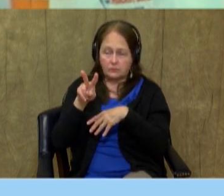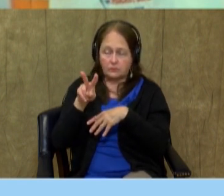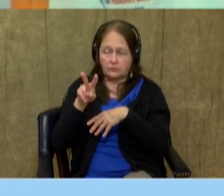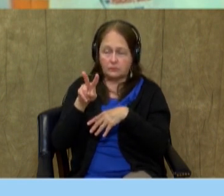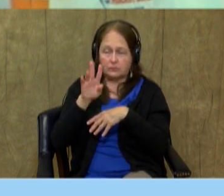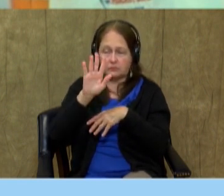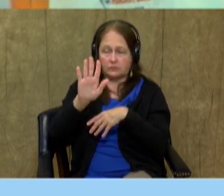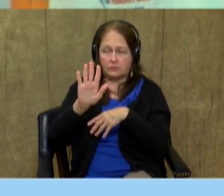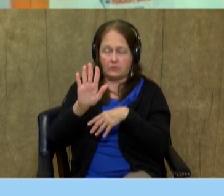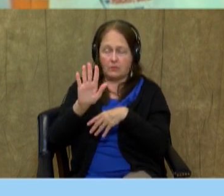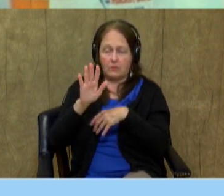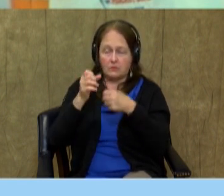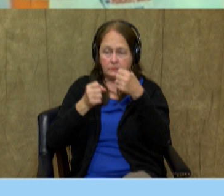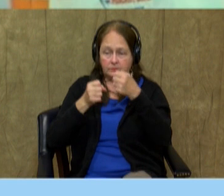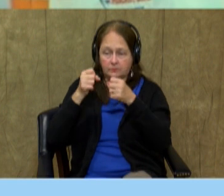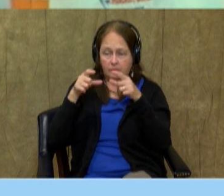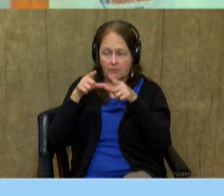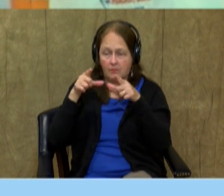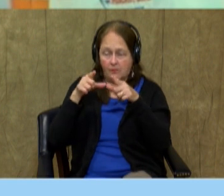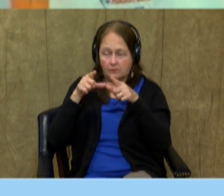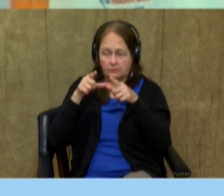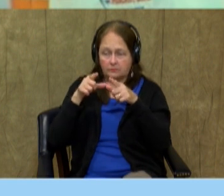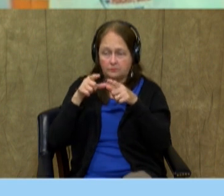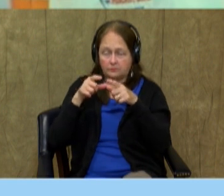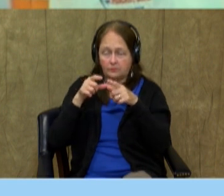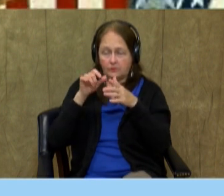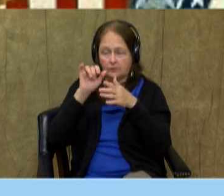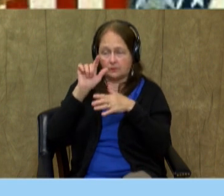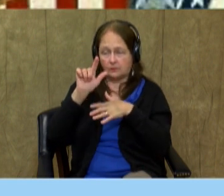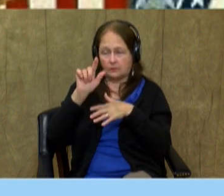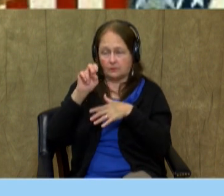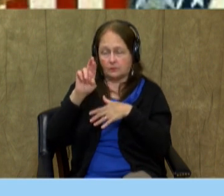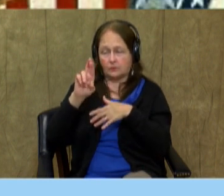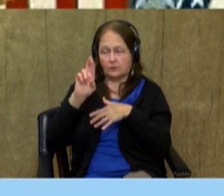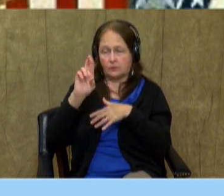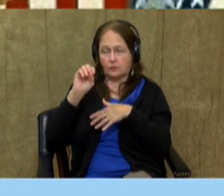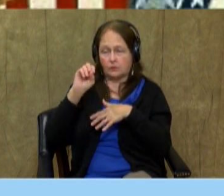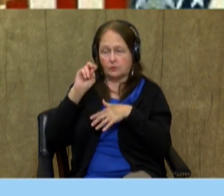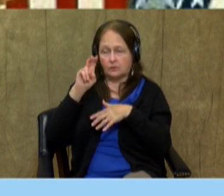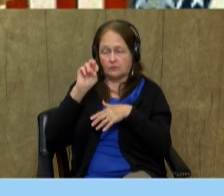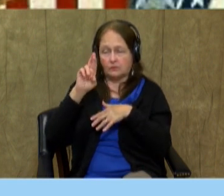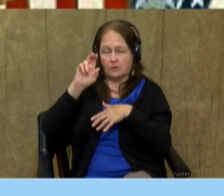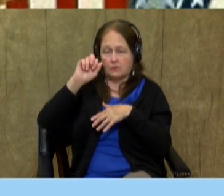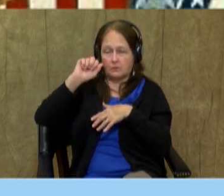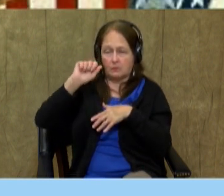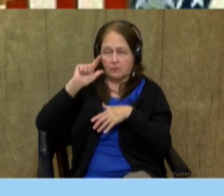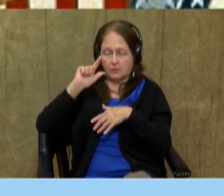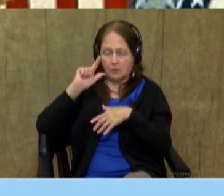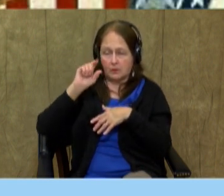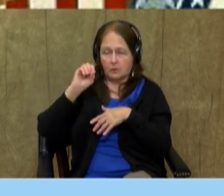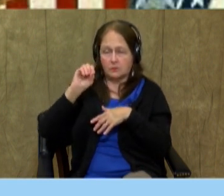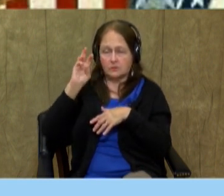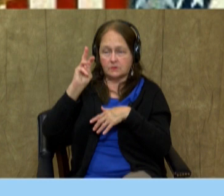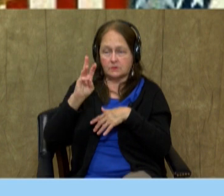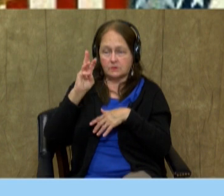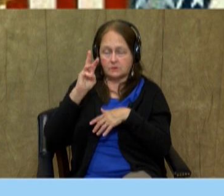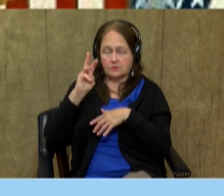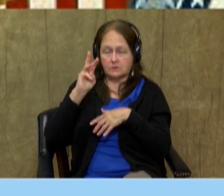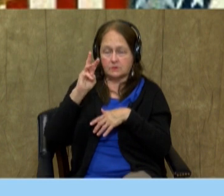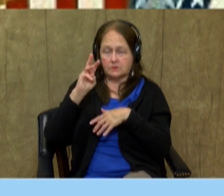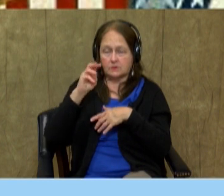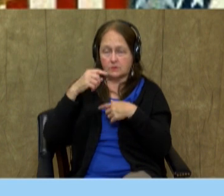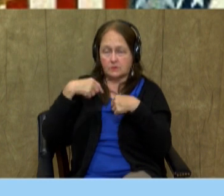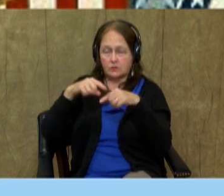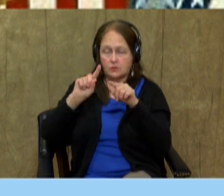like his driver's license to be able to drive the lunar rover. So Apollo 16